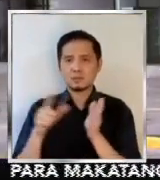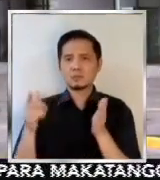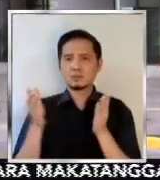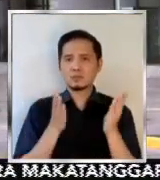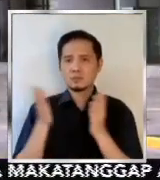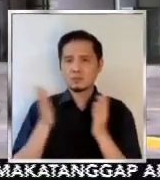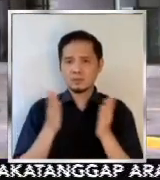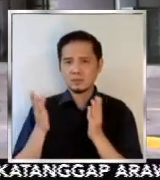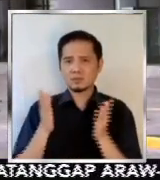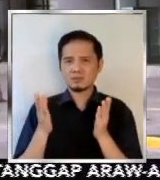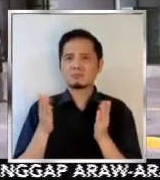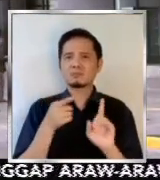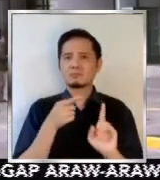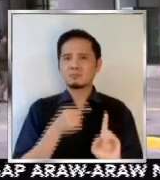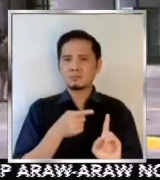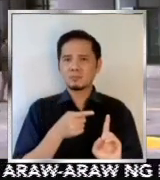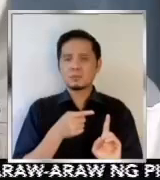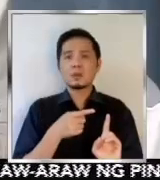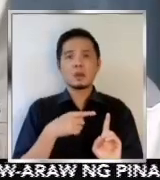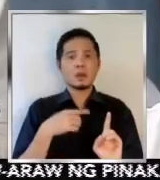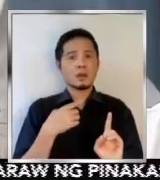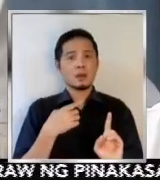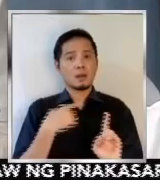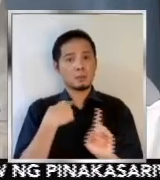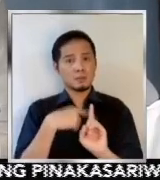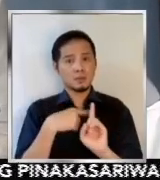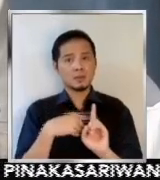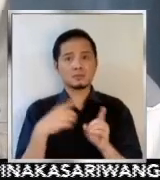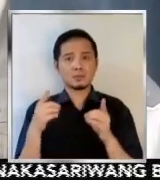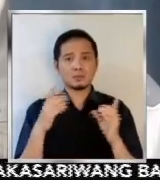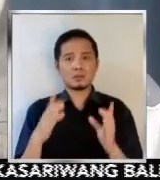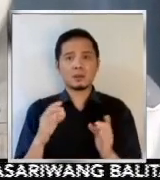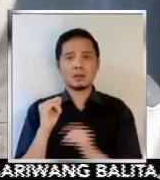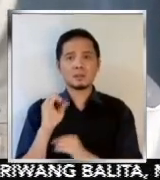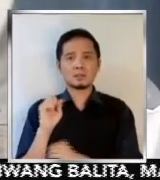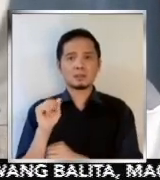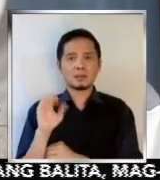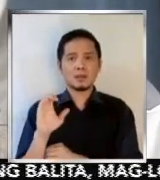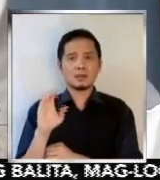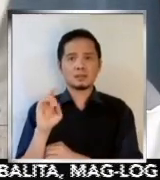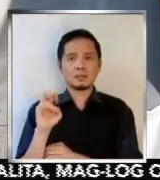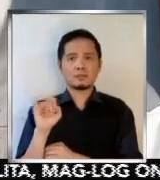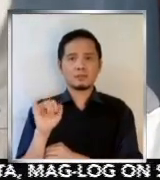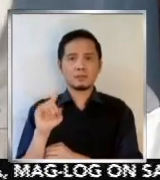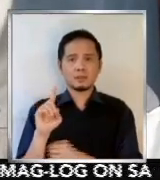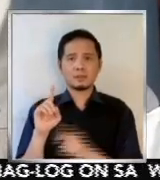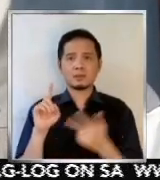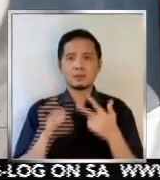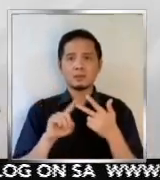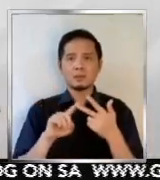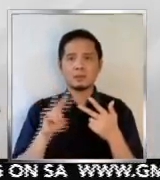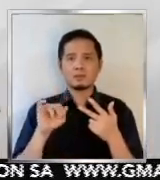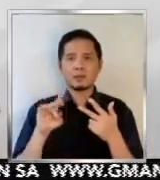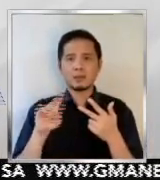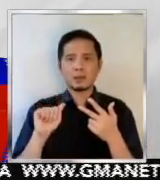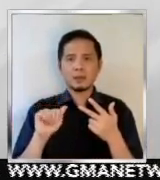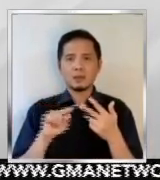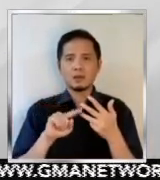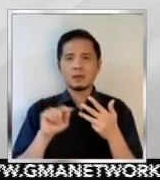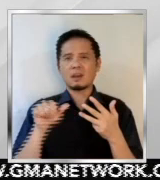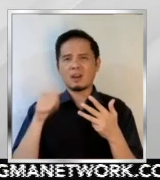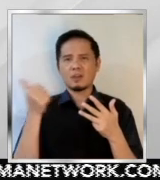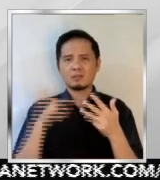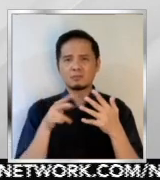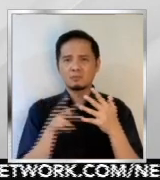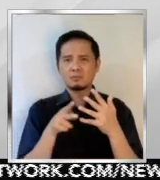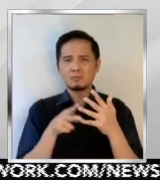MTD Capital Berhad Director Isaac David, Government Corporate Counsel Attorney Elpidio Vega at dalawang iba pang opisyal. Para